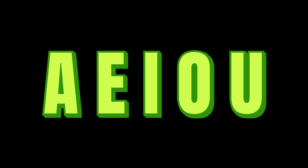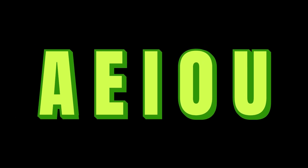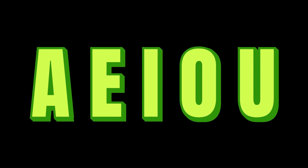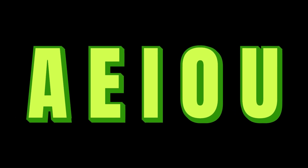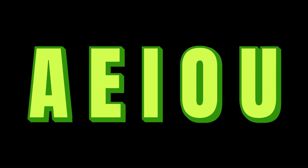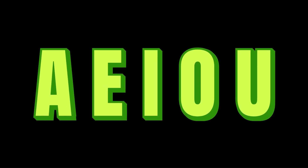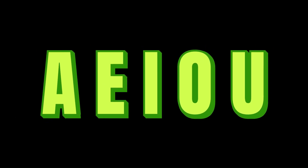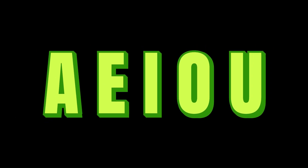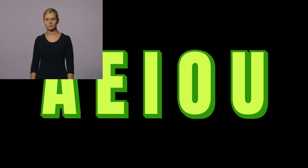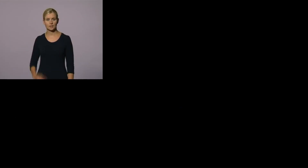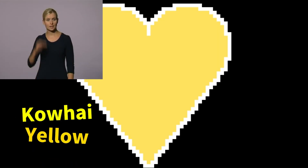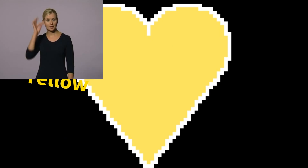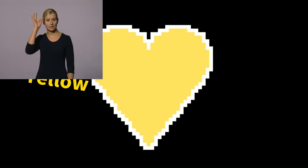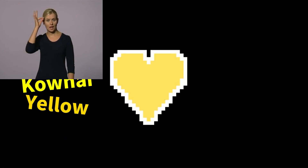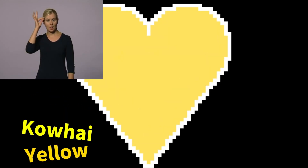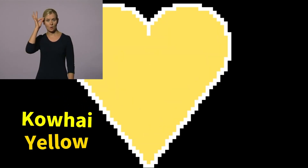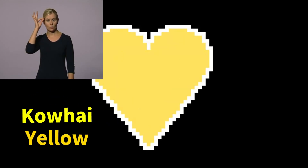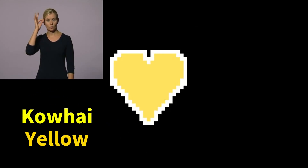U.